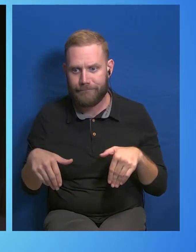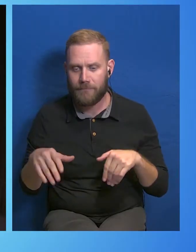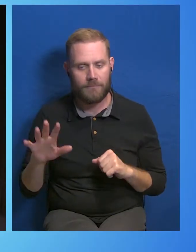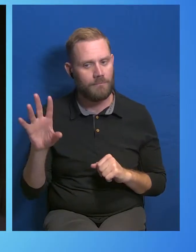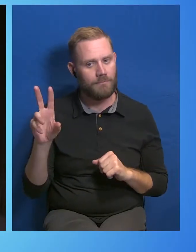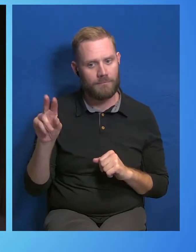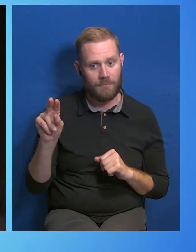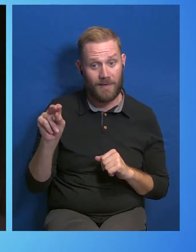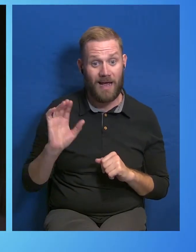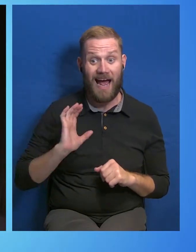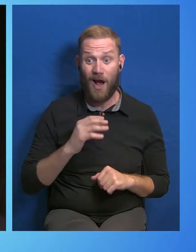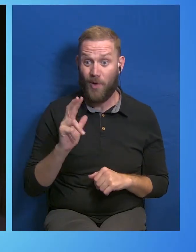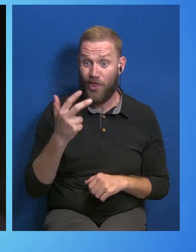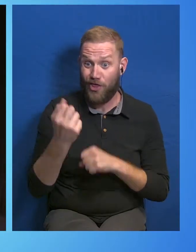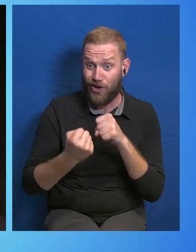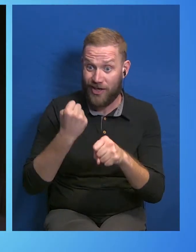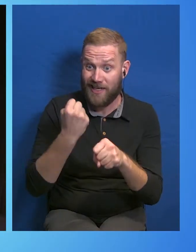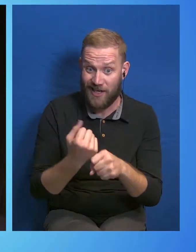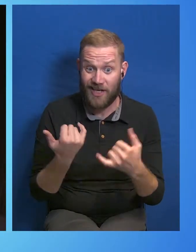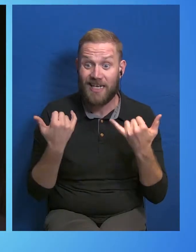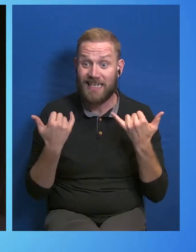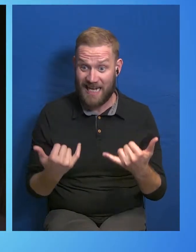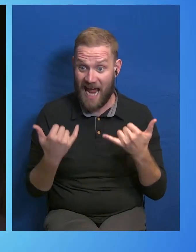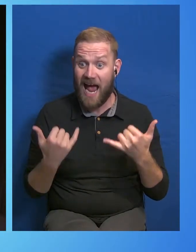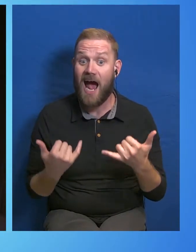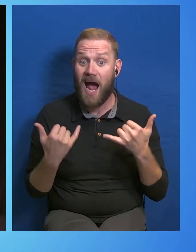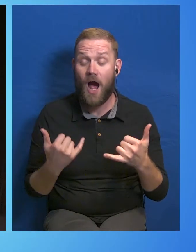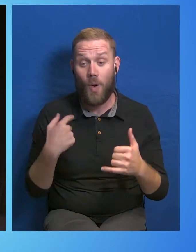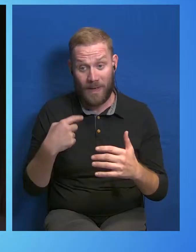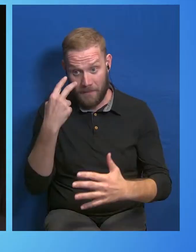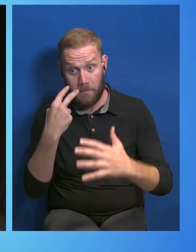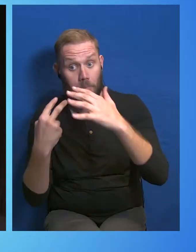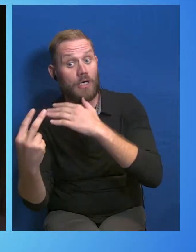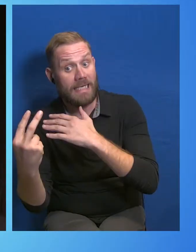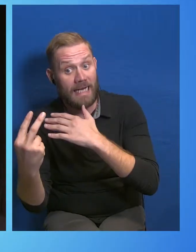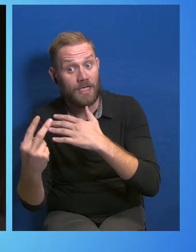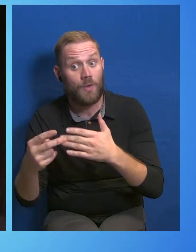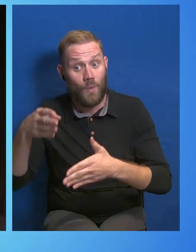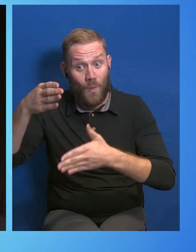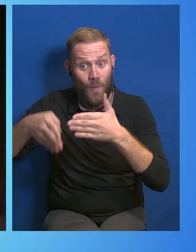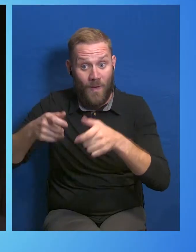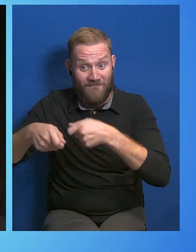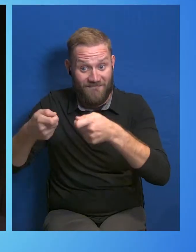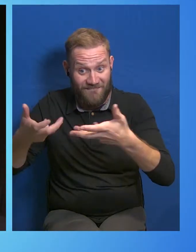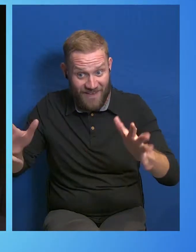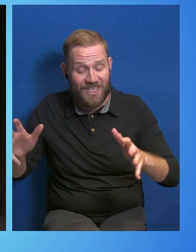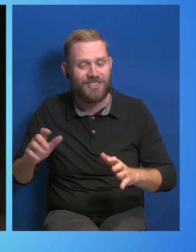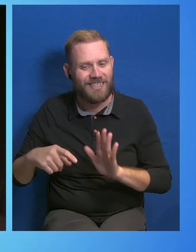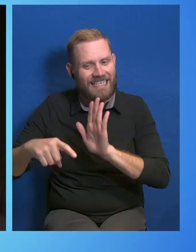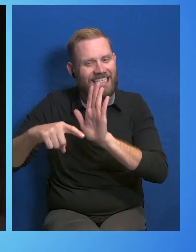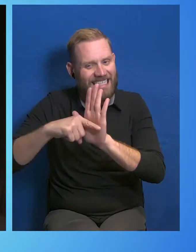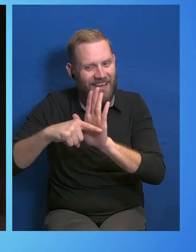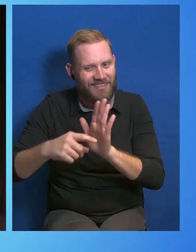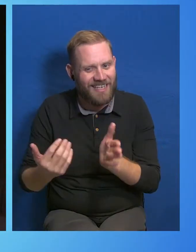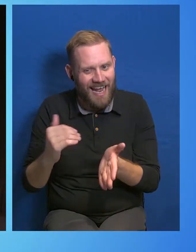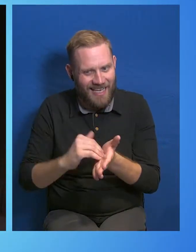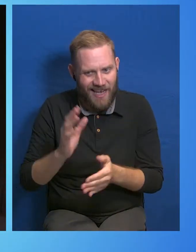We are now on our 3rd year, and we predict that we will end our 3rd year in a budget deficit.